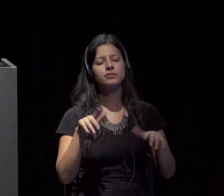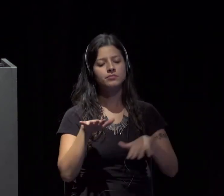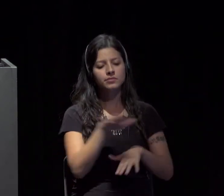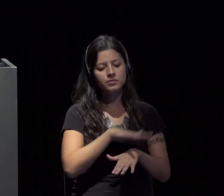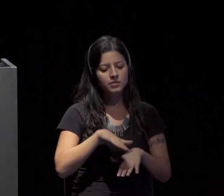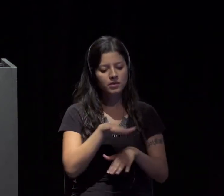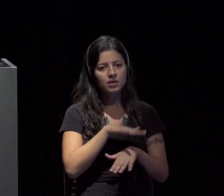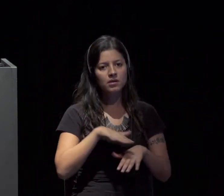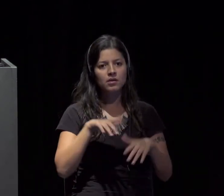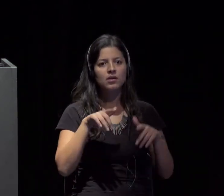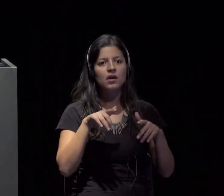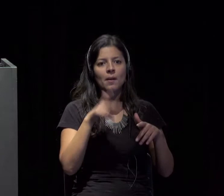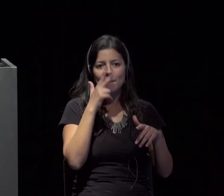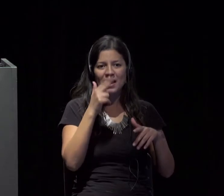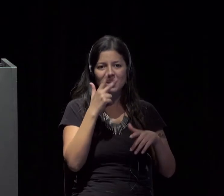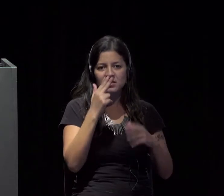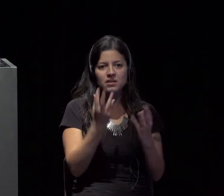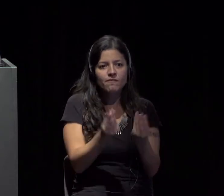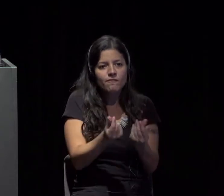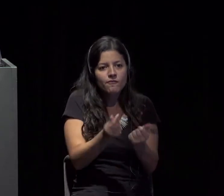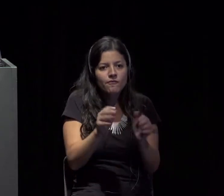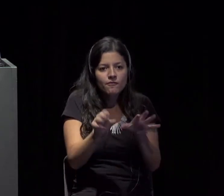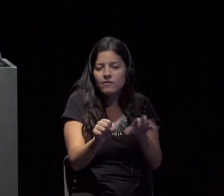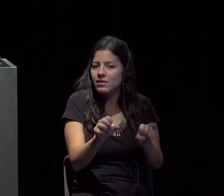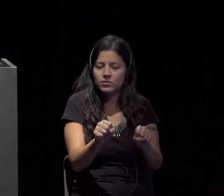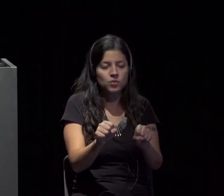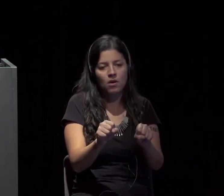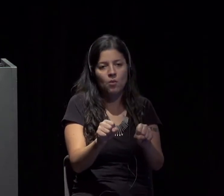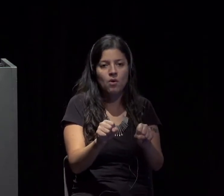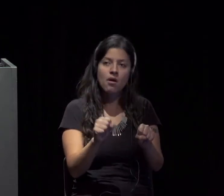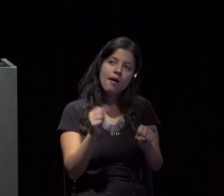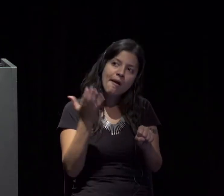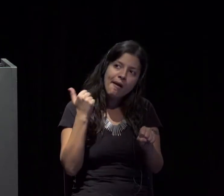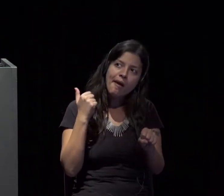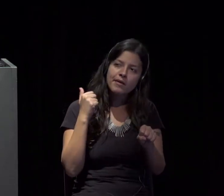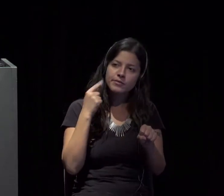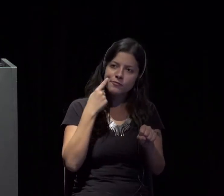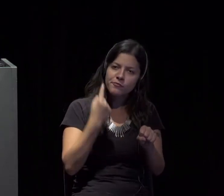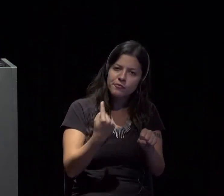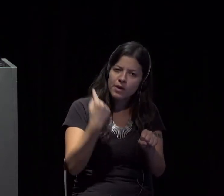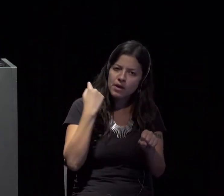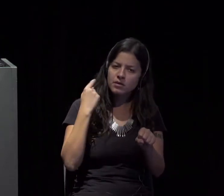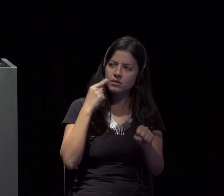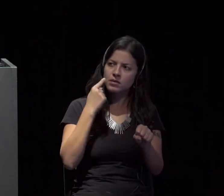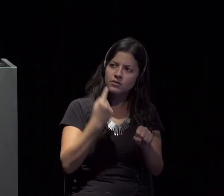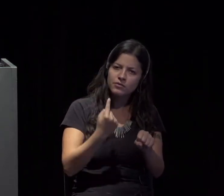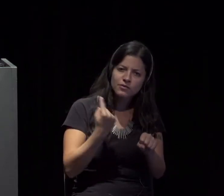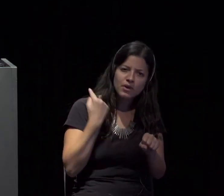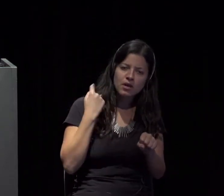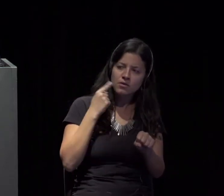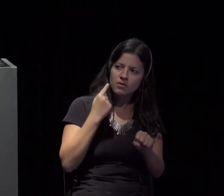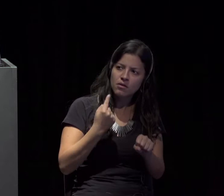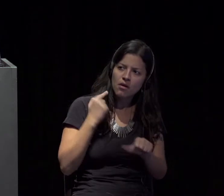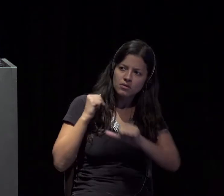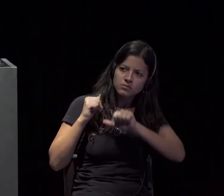revision to suit the needs of the present. And because the past, insofar as it exists in the memory of the living,